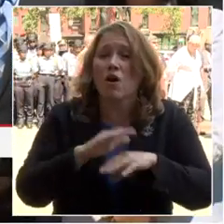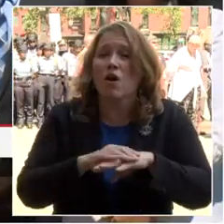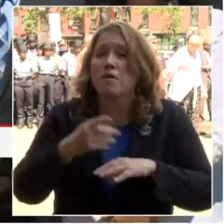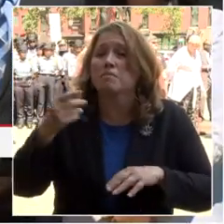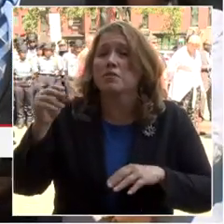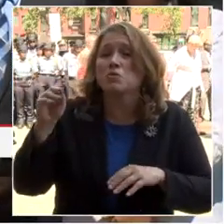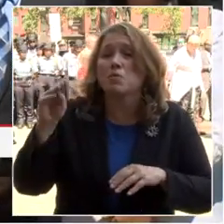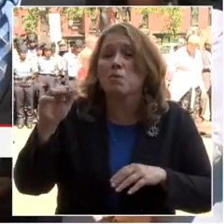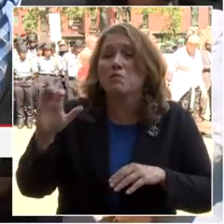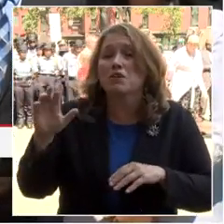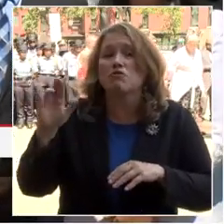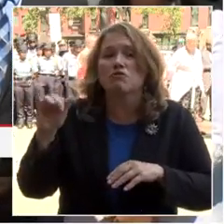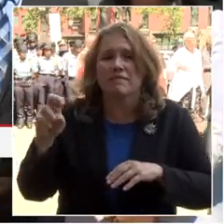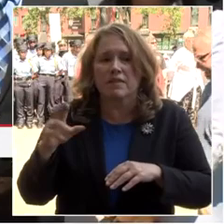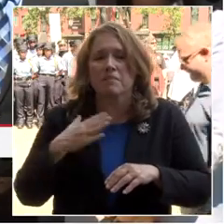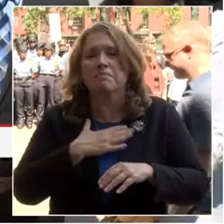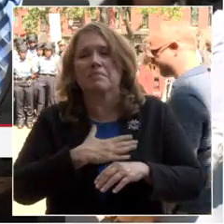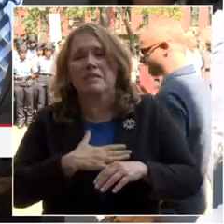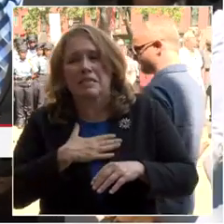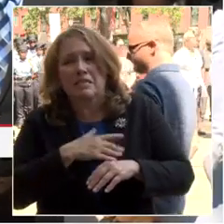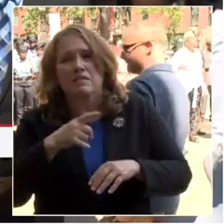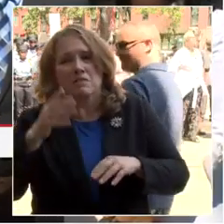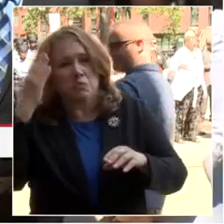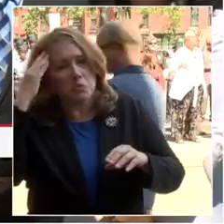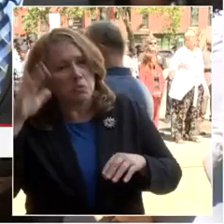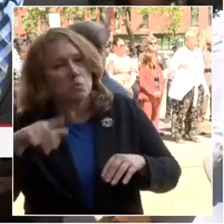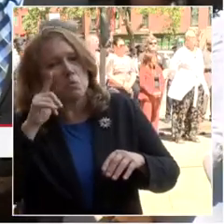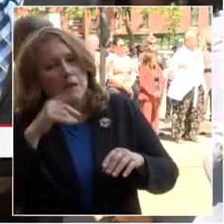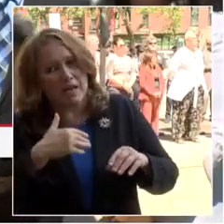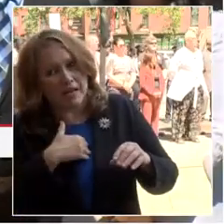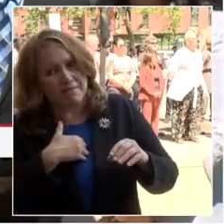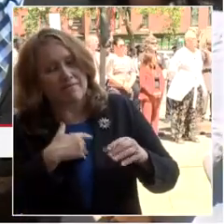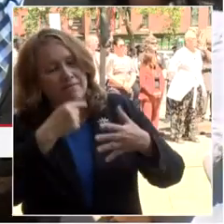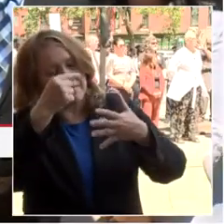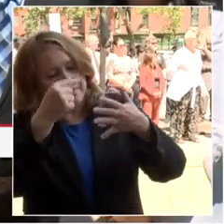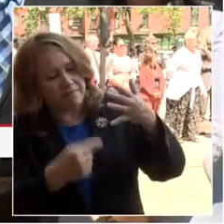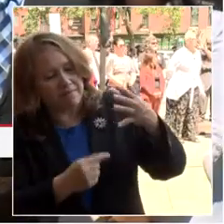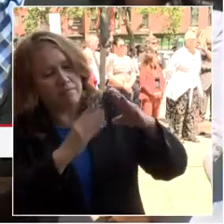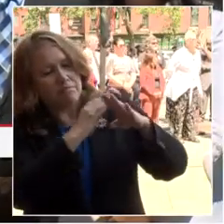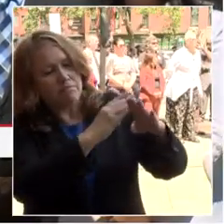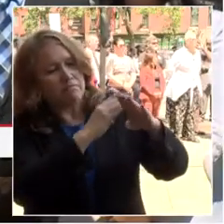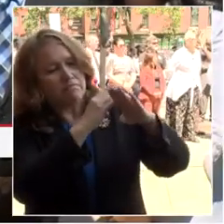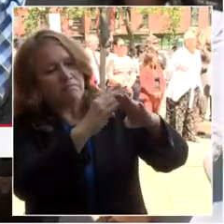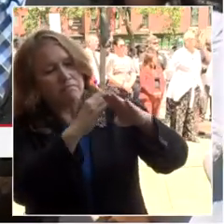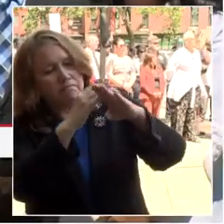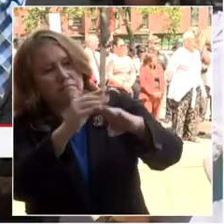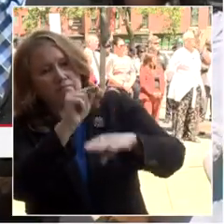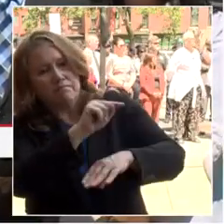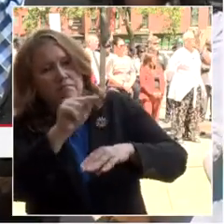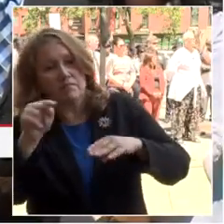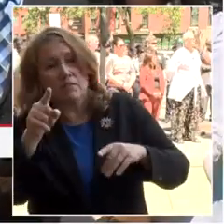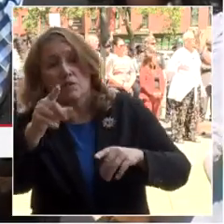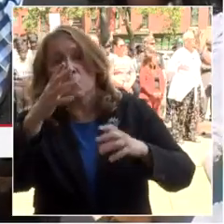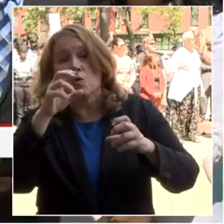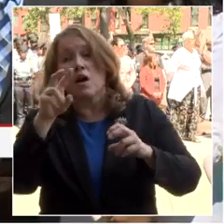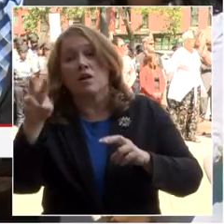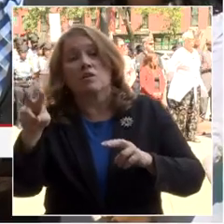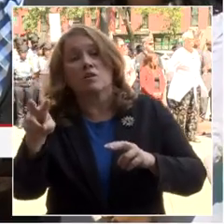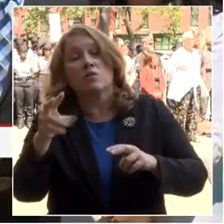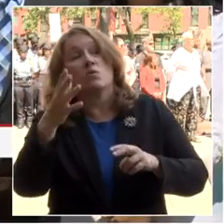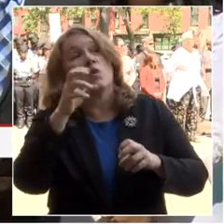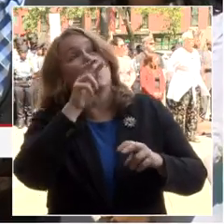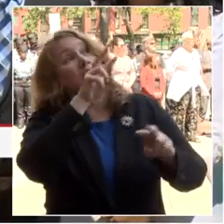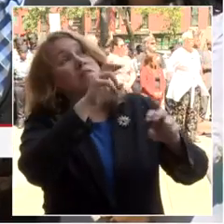into effect on July 4th. As always, if you plan to watch the fireworks from your boat on the Potomac River, you